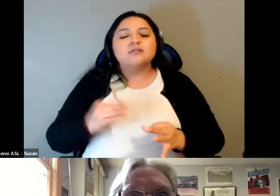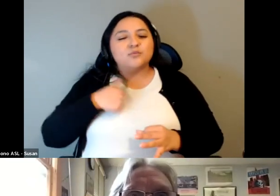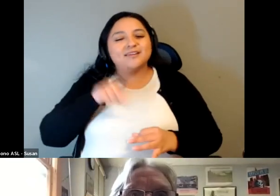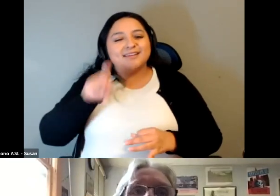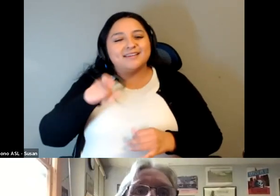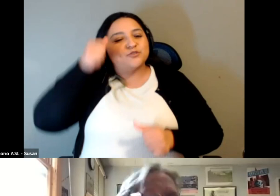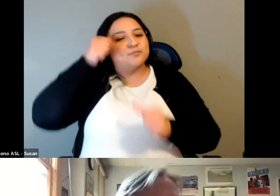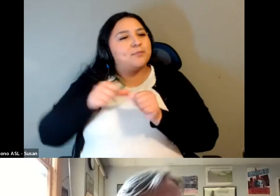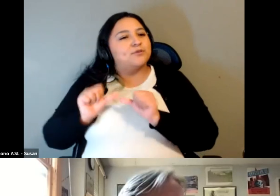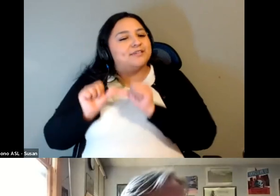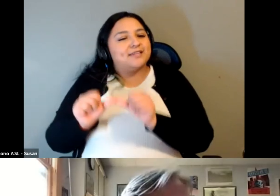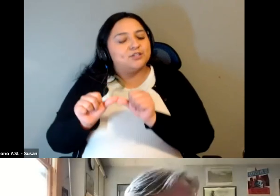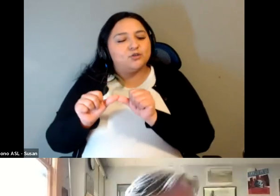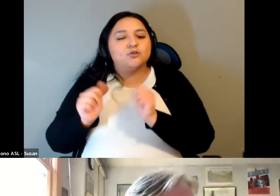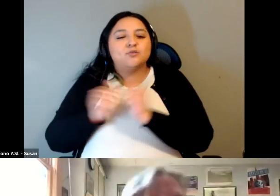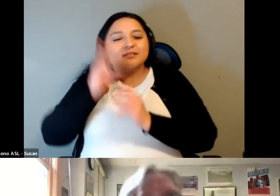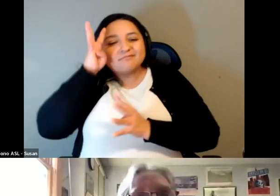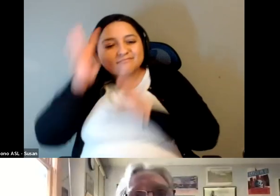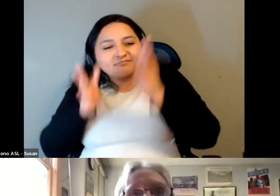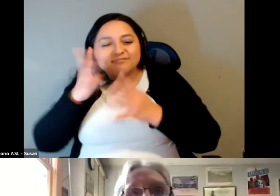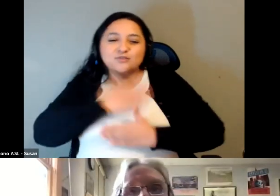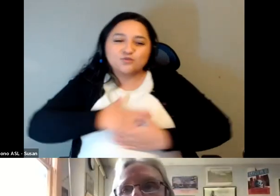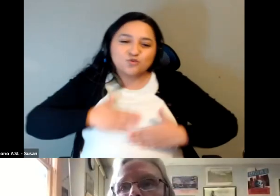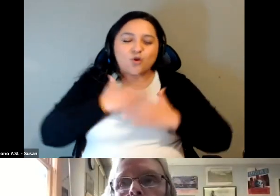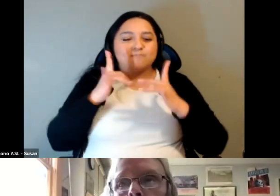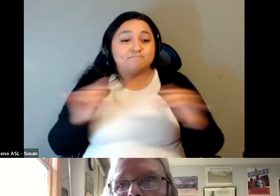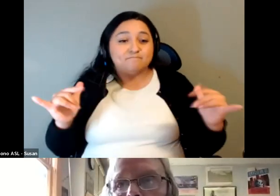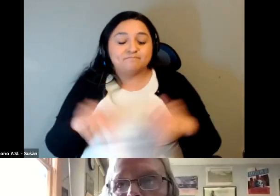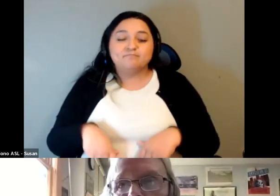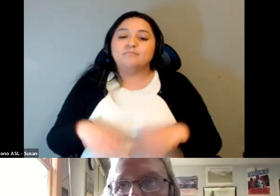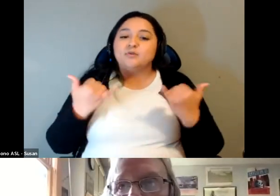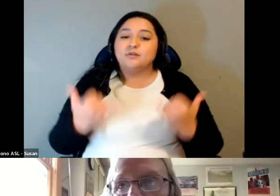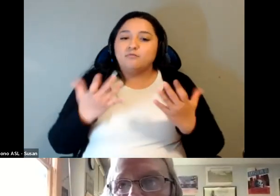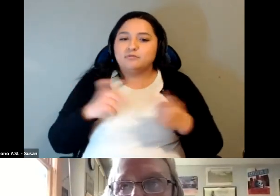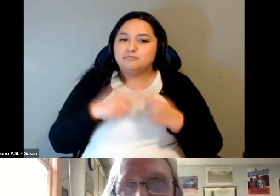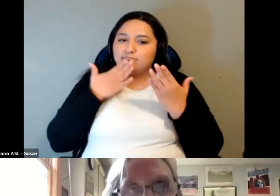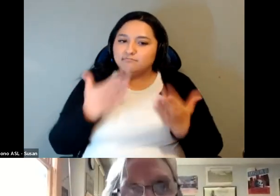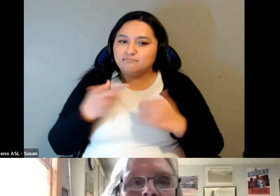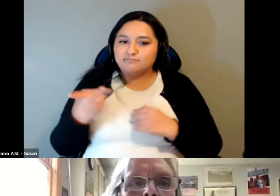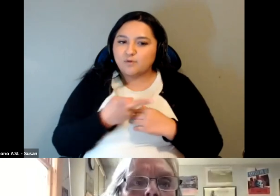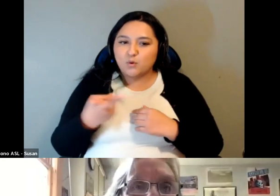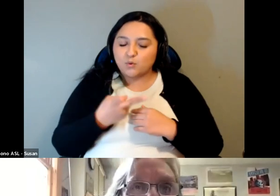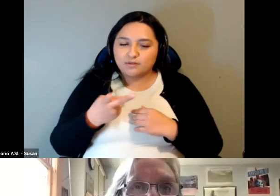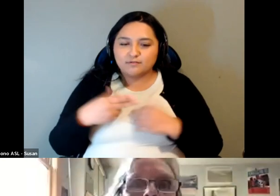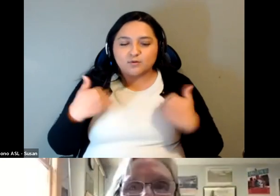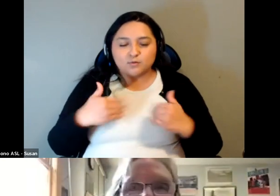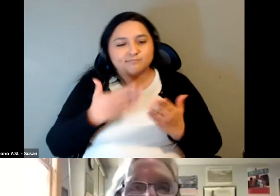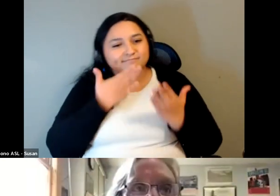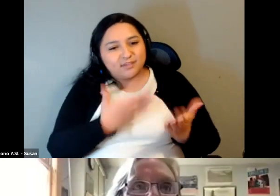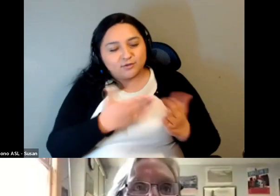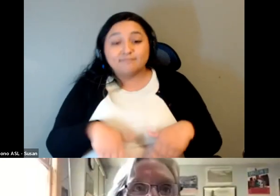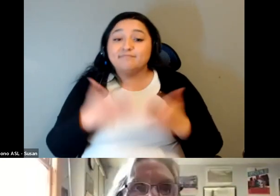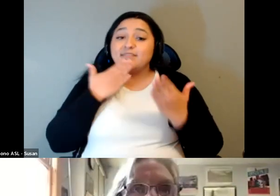community amidst all of that. So with that, Paul and Dr. Hwang, I want to thank you both immensely. Thank you. I want to thank our